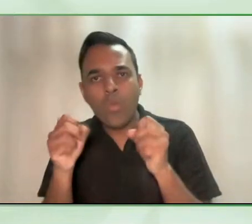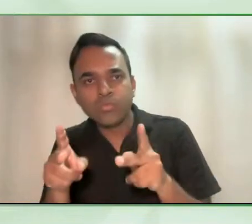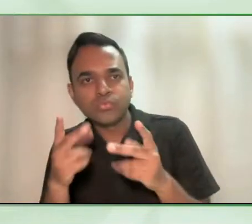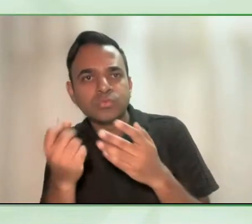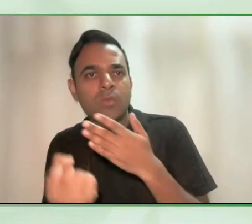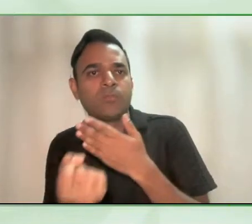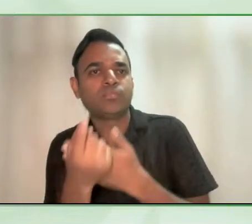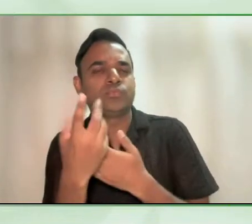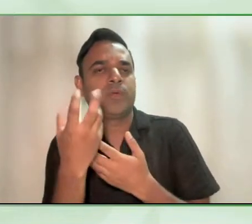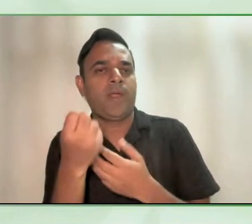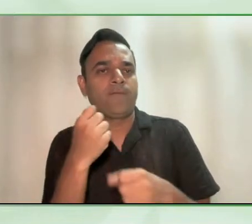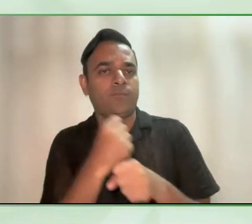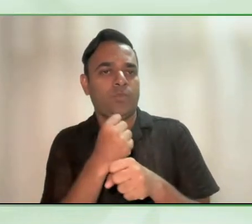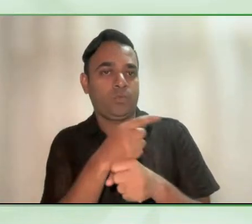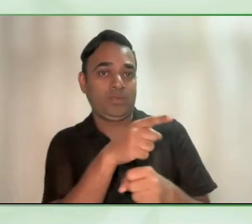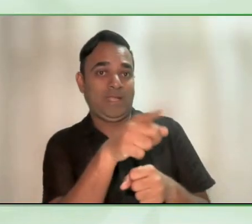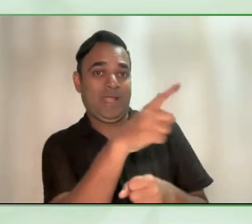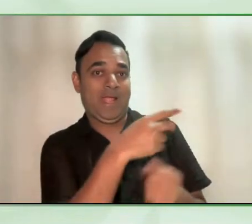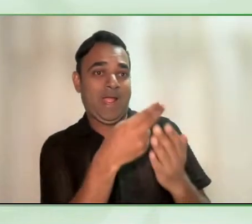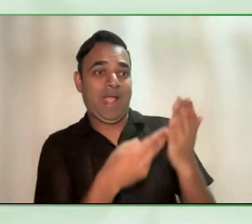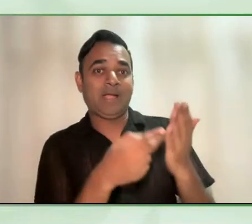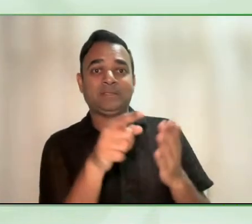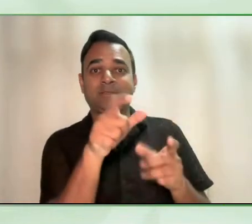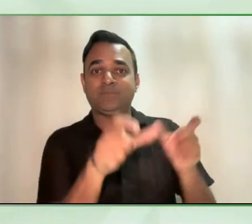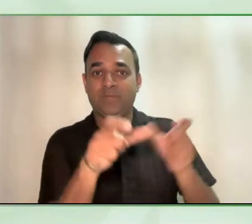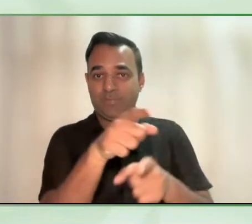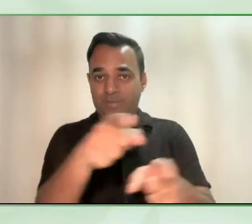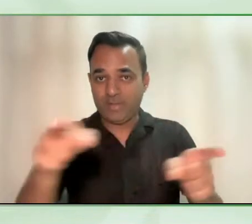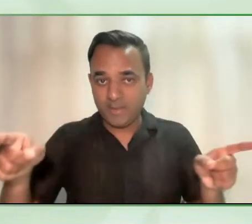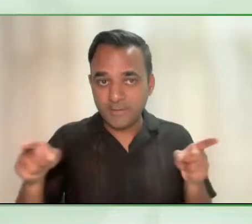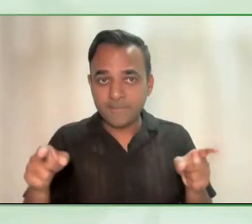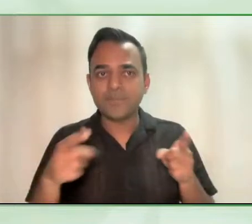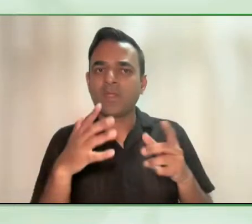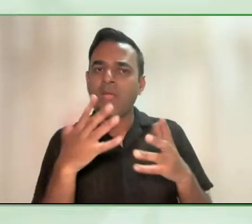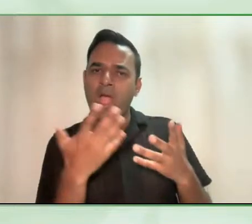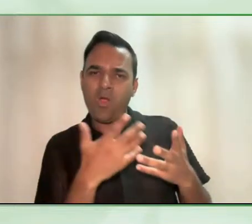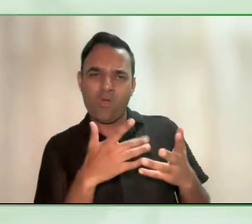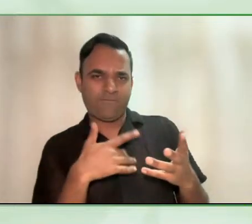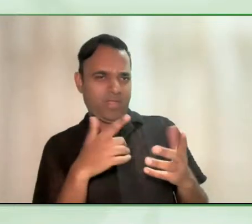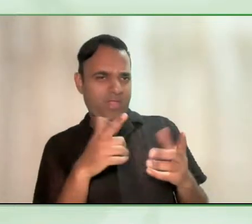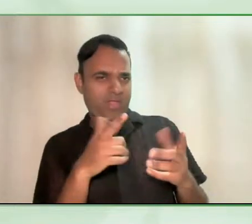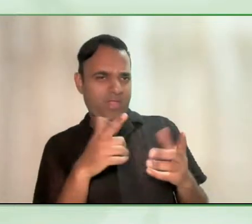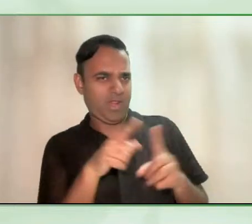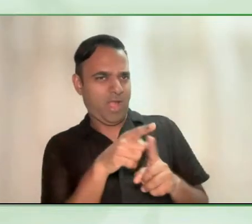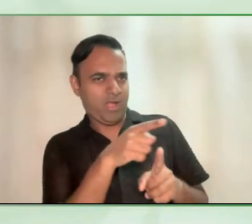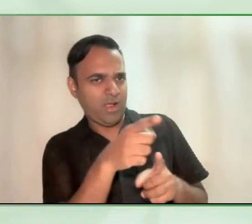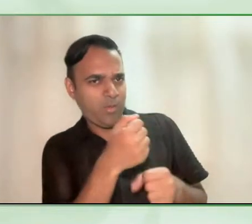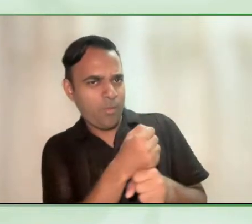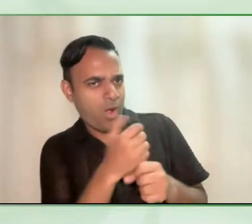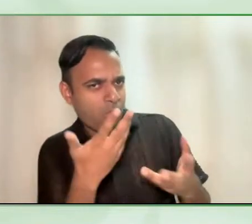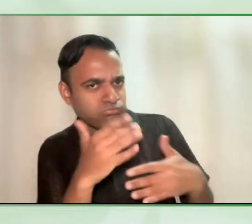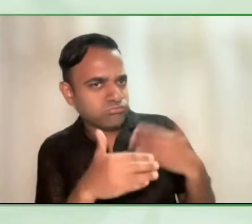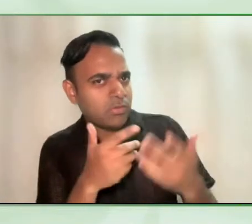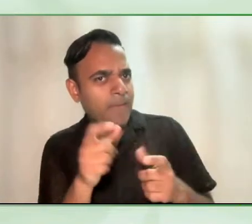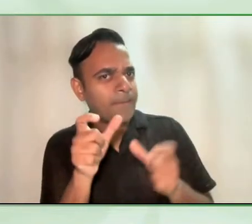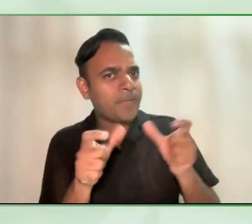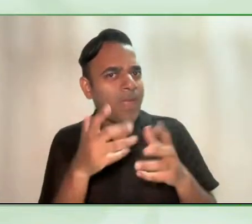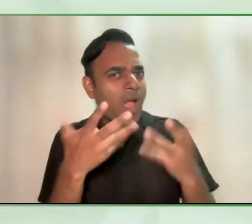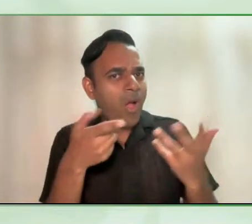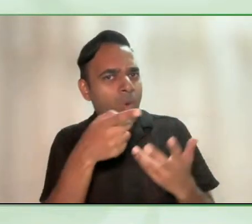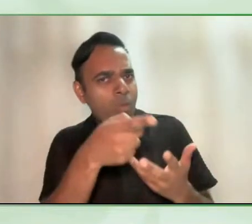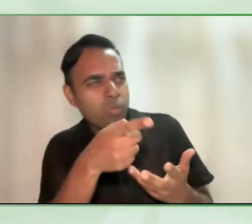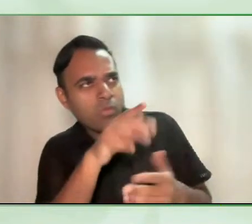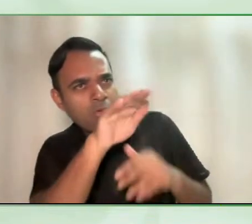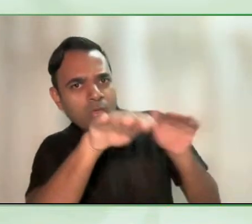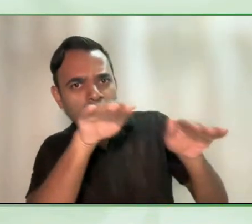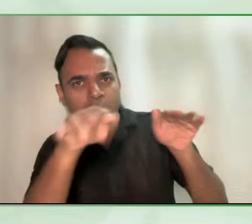our education programs, firstly, we have maybe 150 people accessing our education programs on a weekly